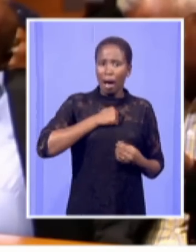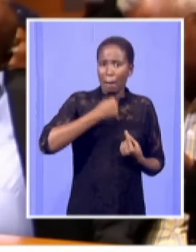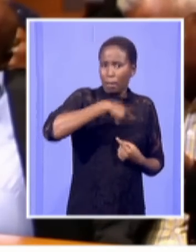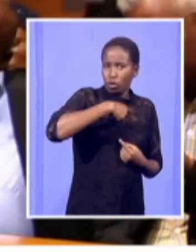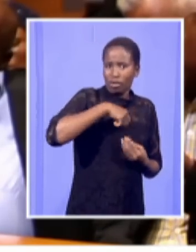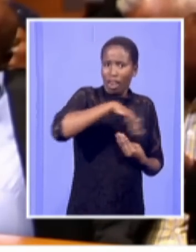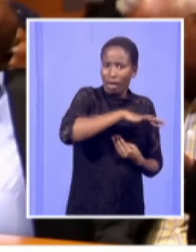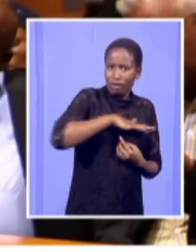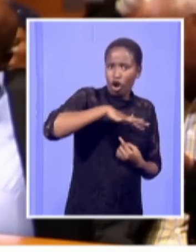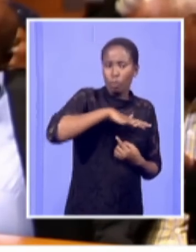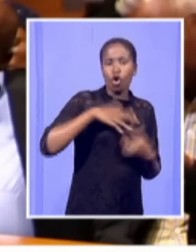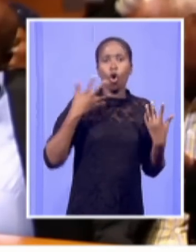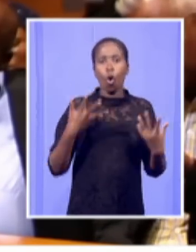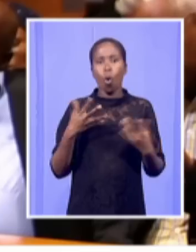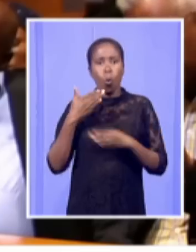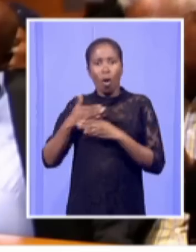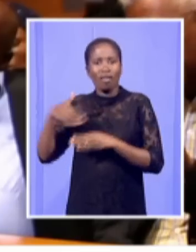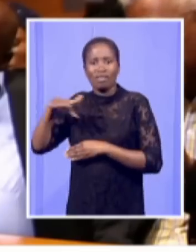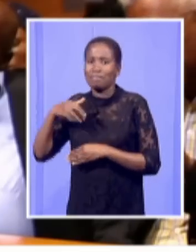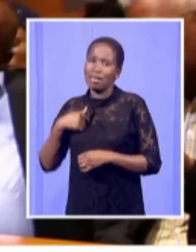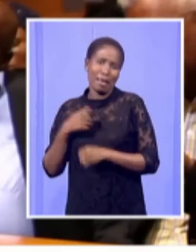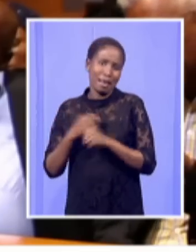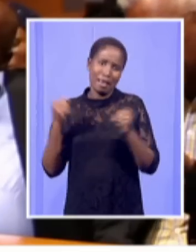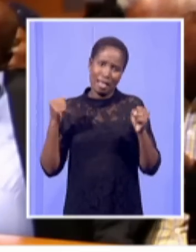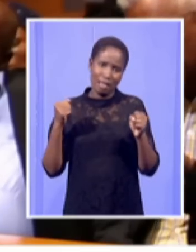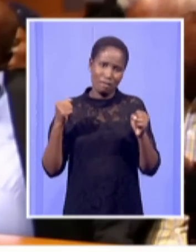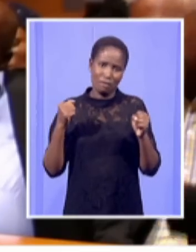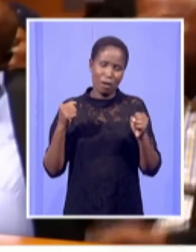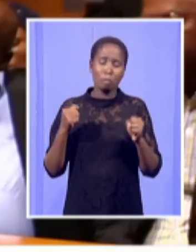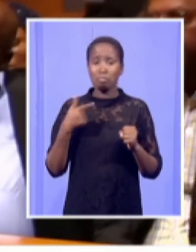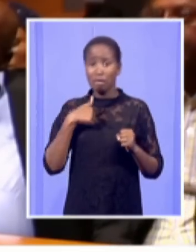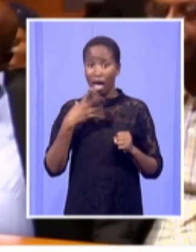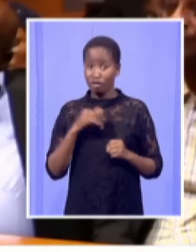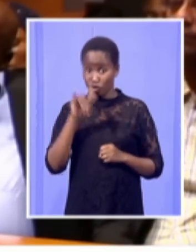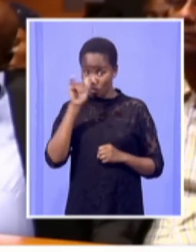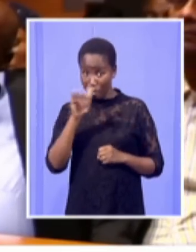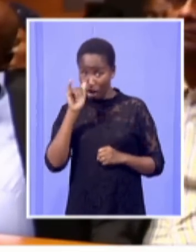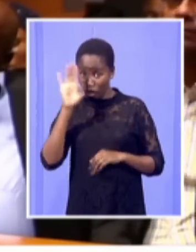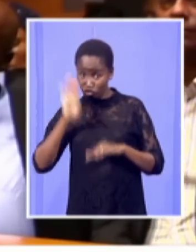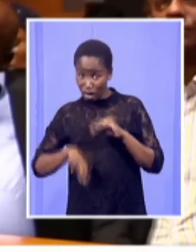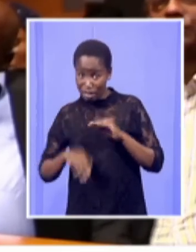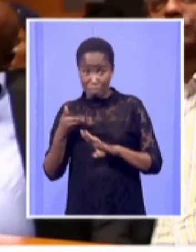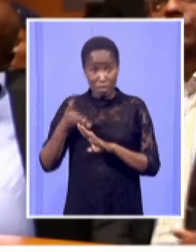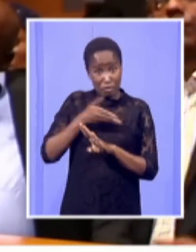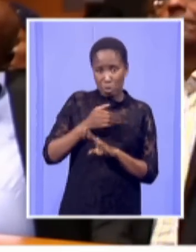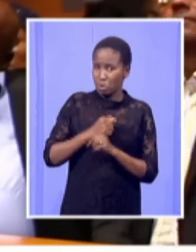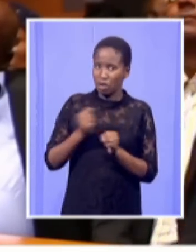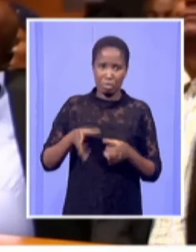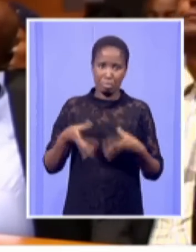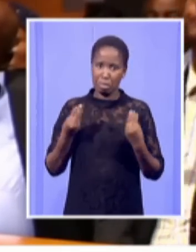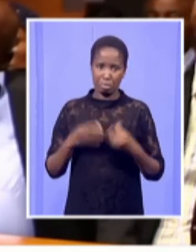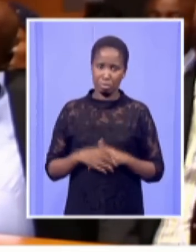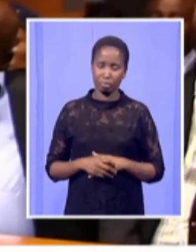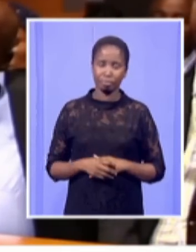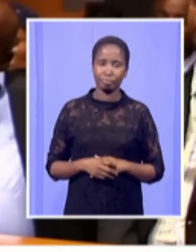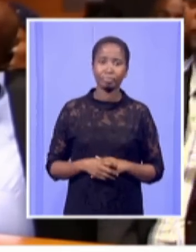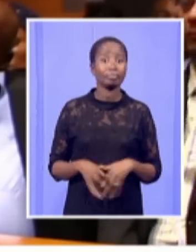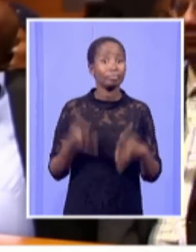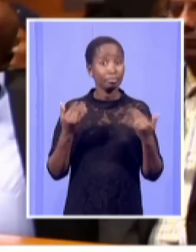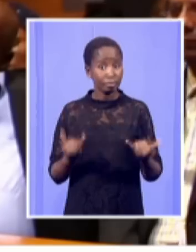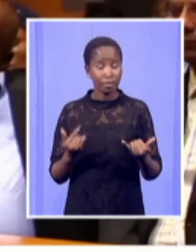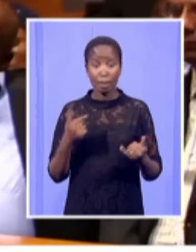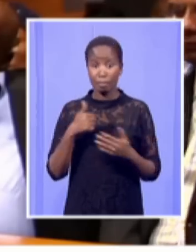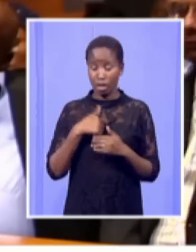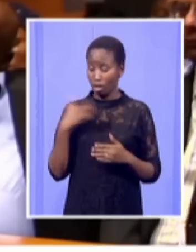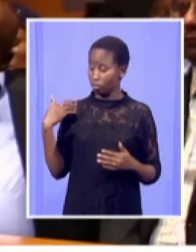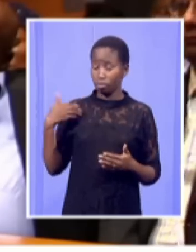this is evidenced by the fact that I do not have any pending criminal charges and or previous convictions. At present, I do not know the